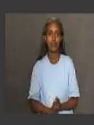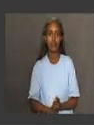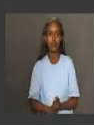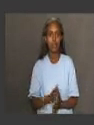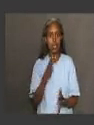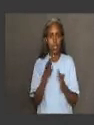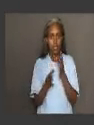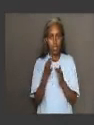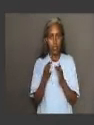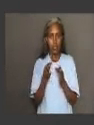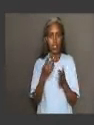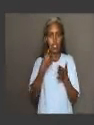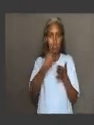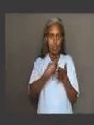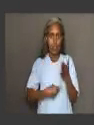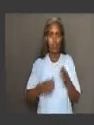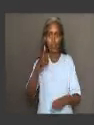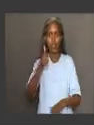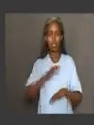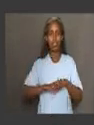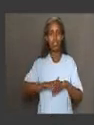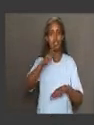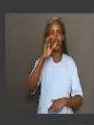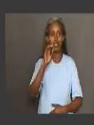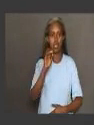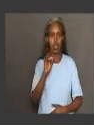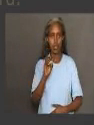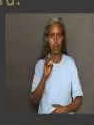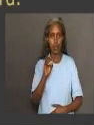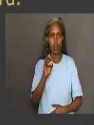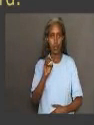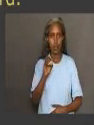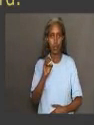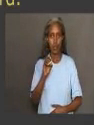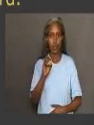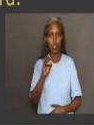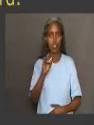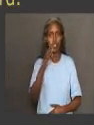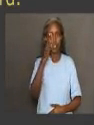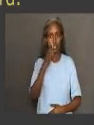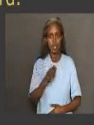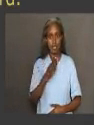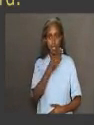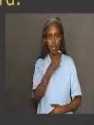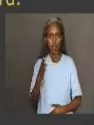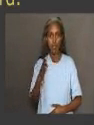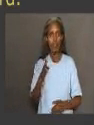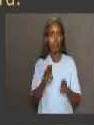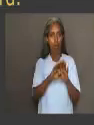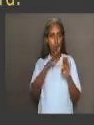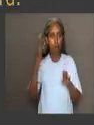If the value of a is greater than 0, the graph opens